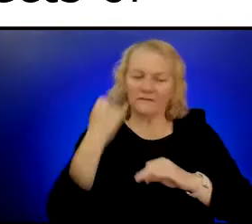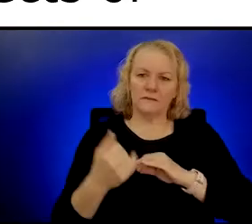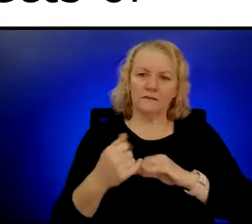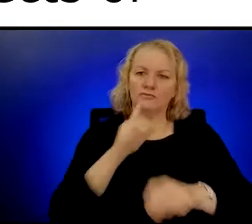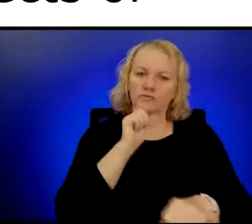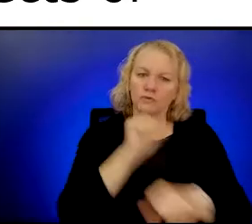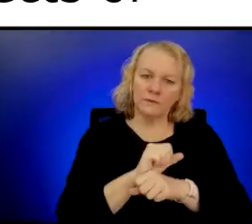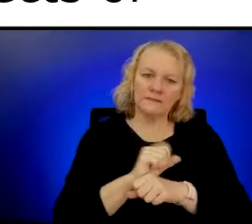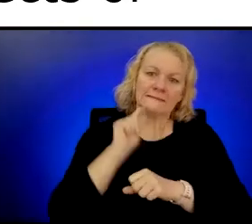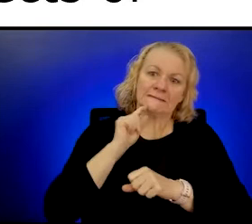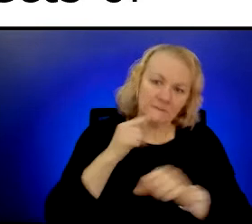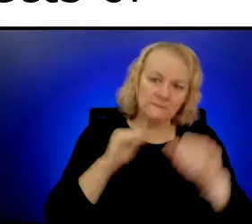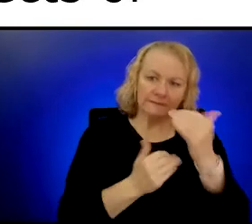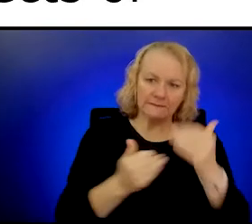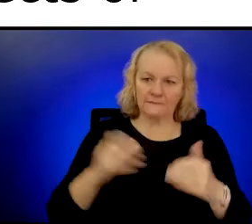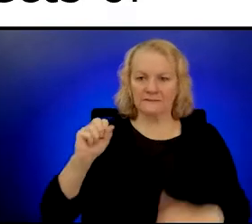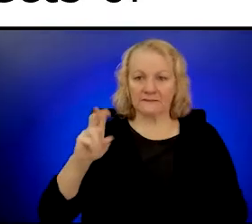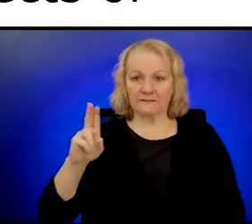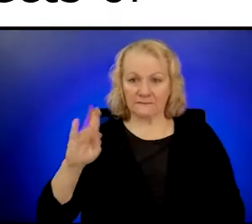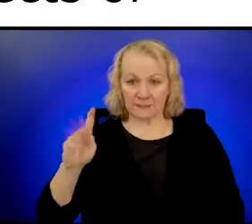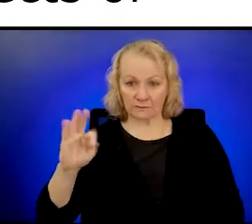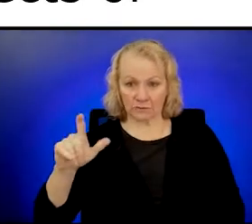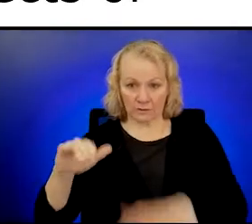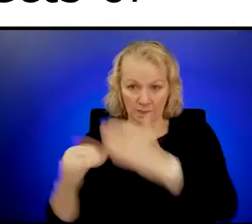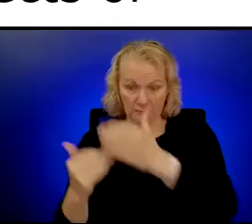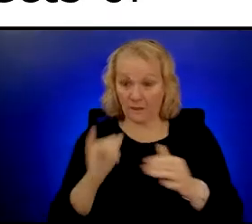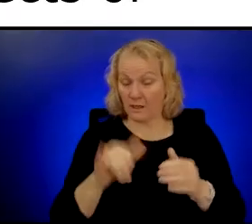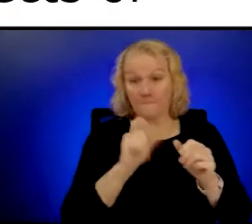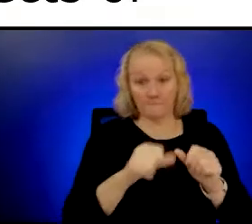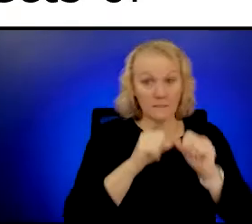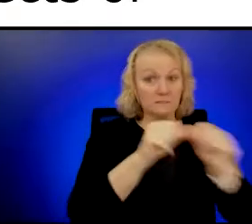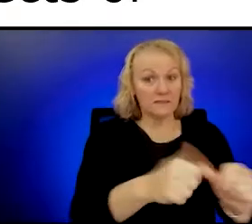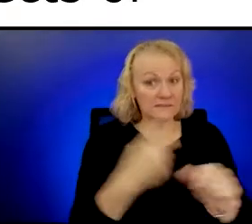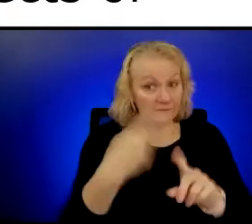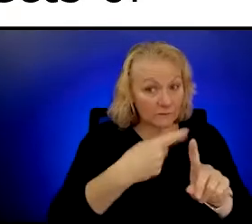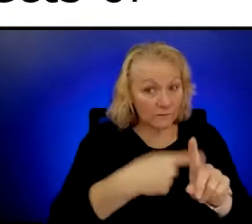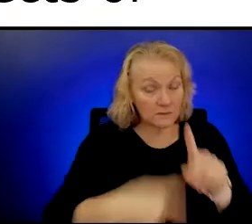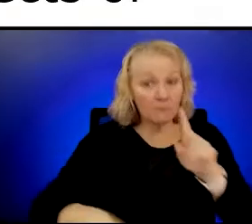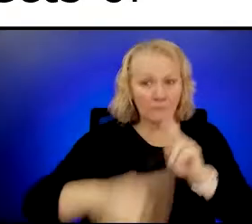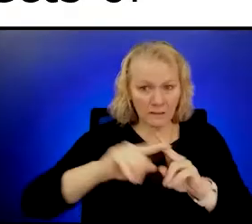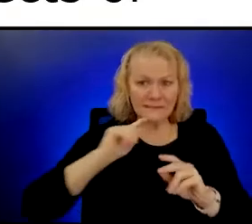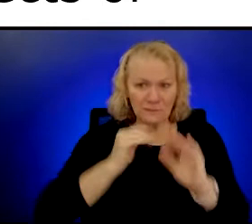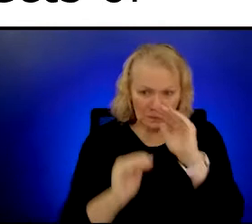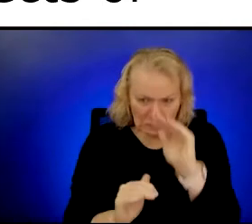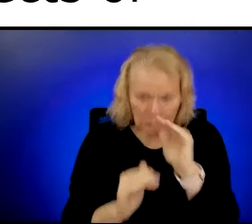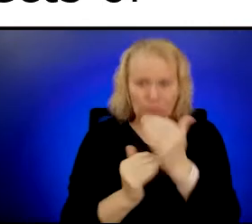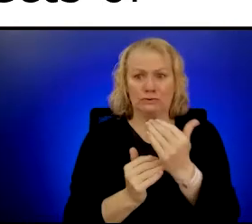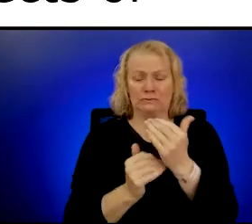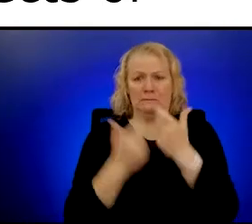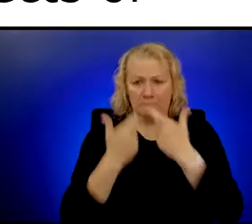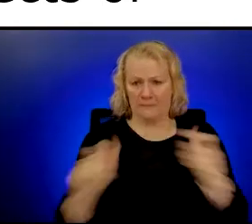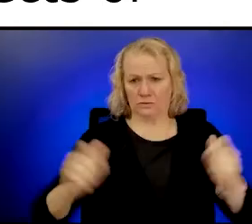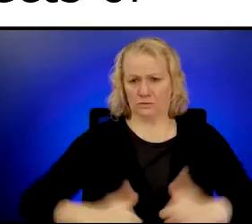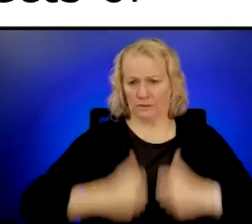life activity. Impairment must last for several months and significantly restrict a major life